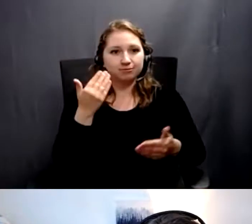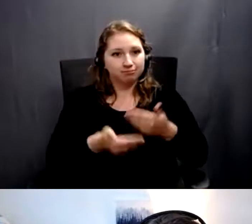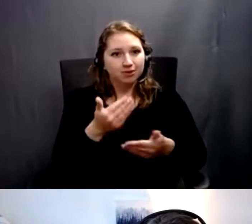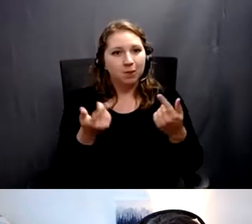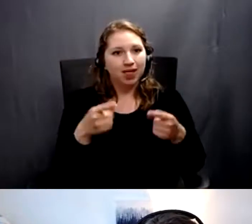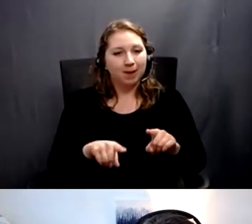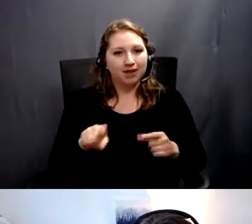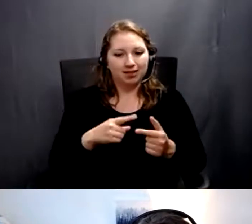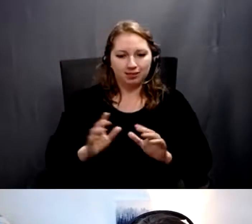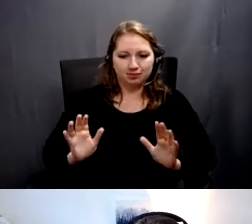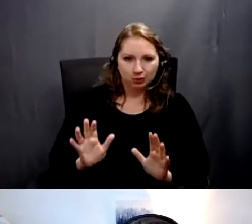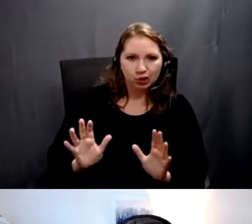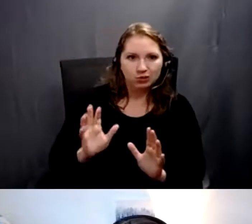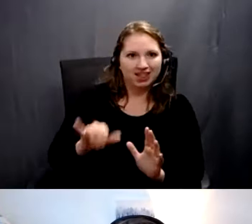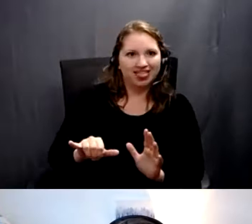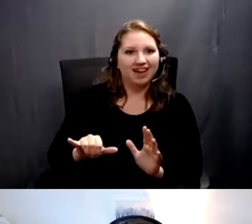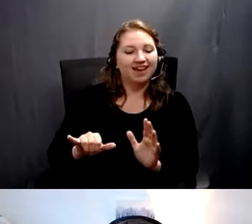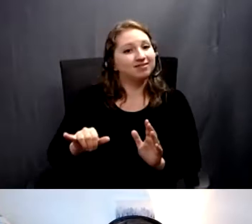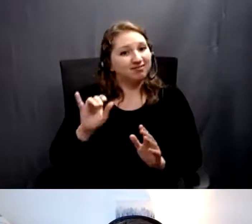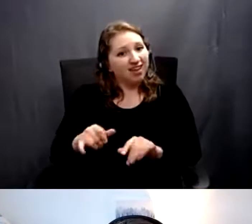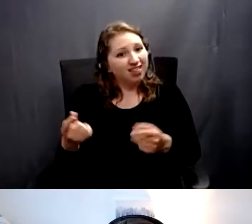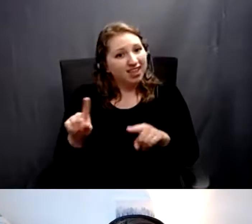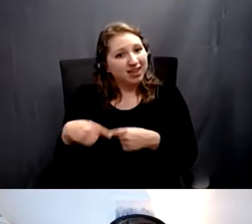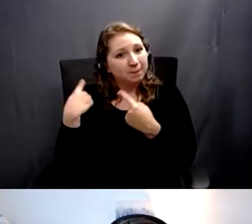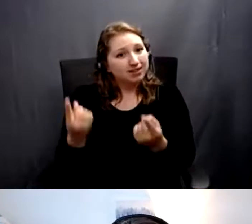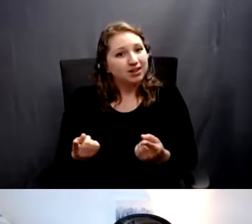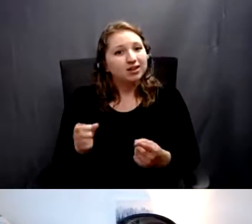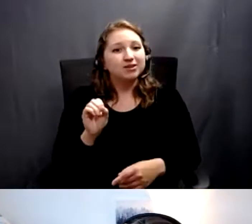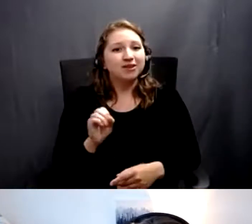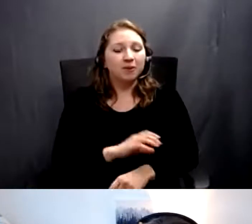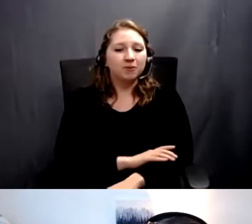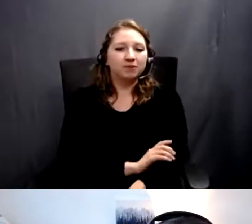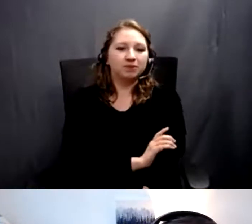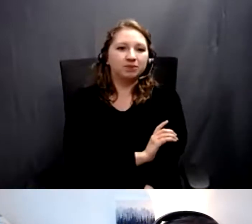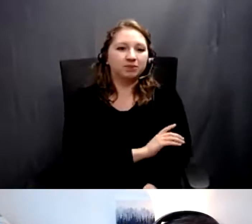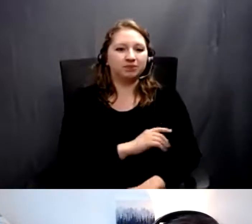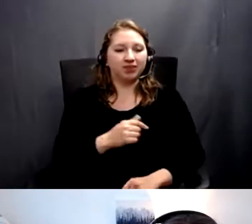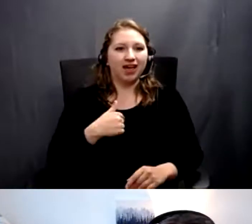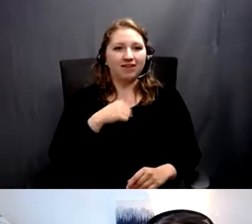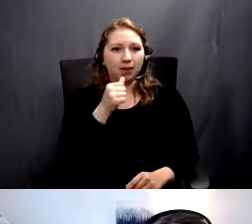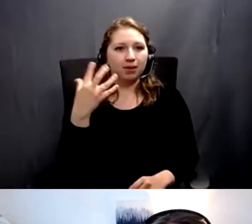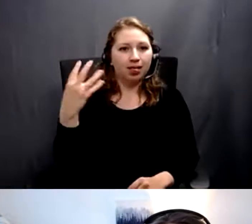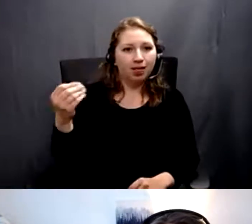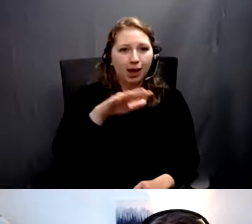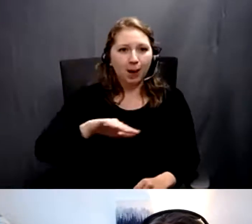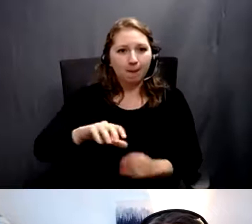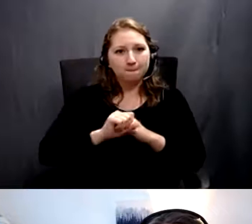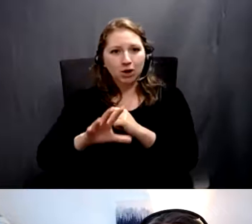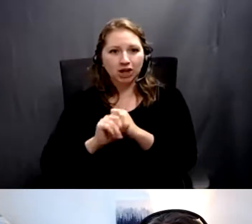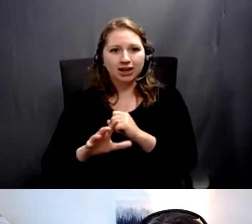me that direction. And it has, it's occurred that way. So I haven't been out, beating the streets and marketing and trying to